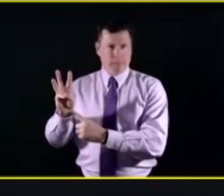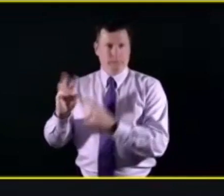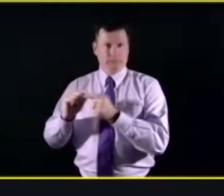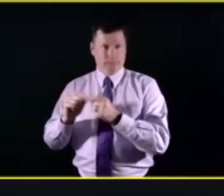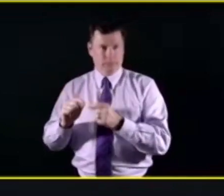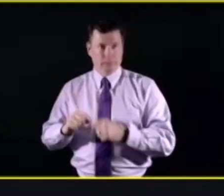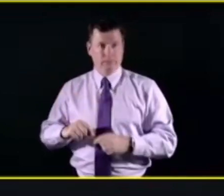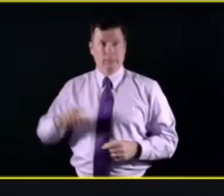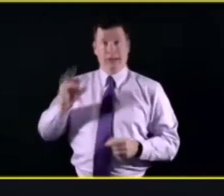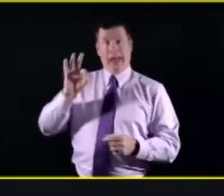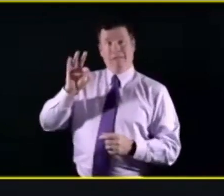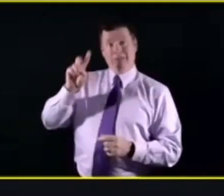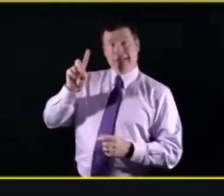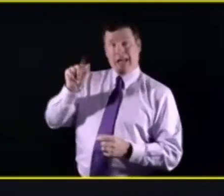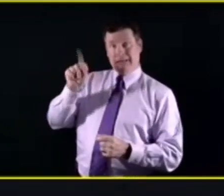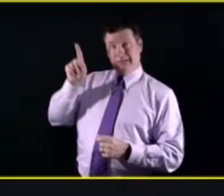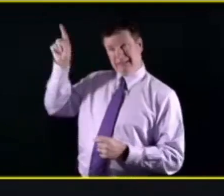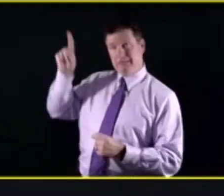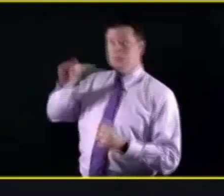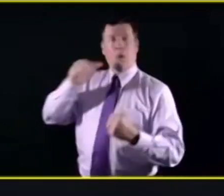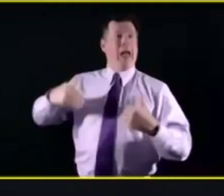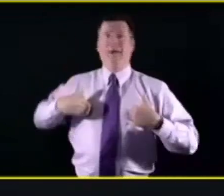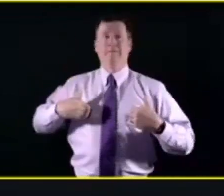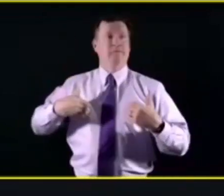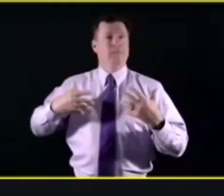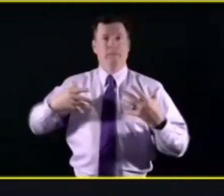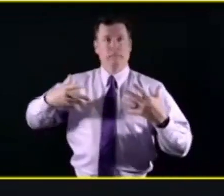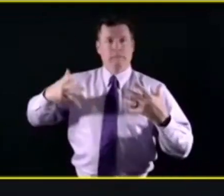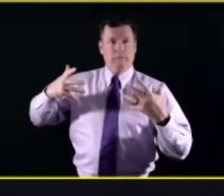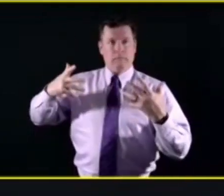last number of years because of the